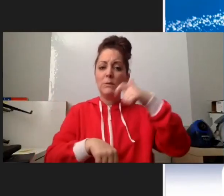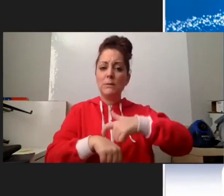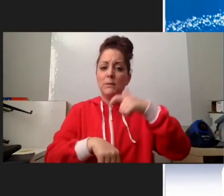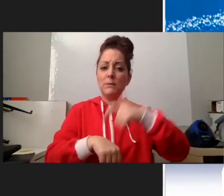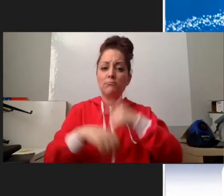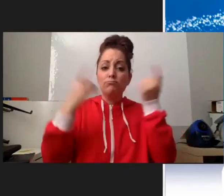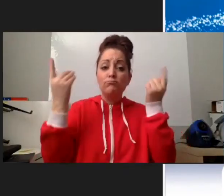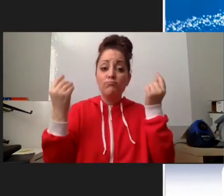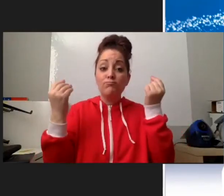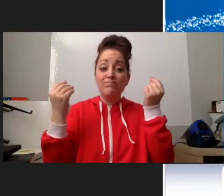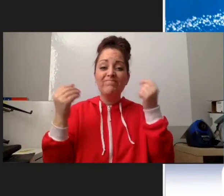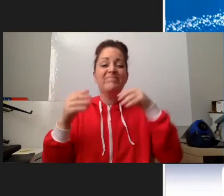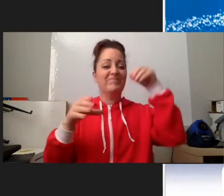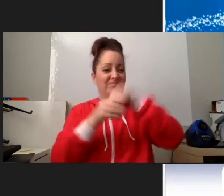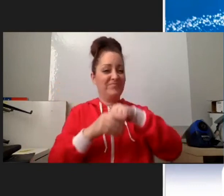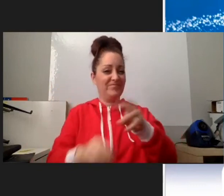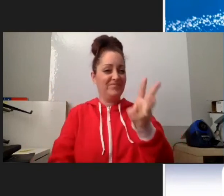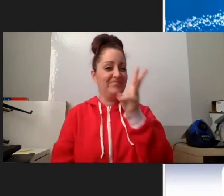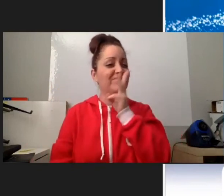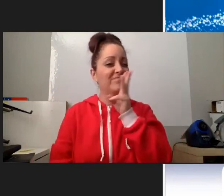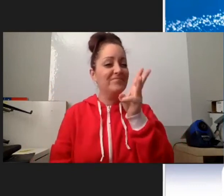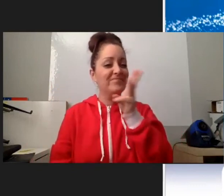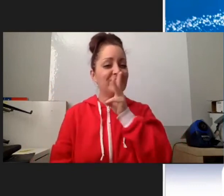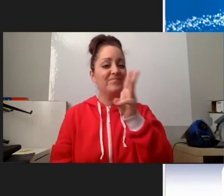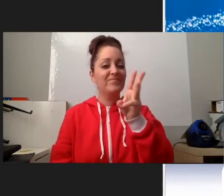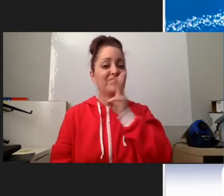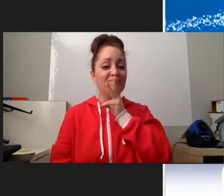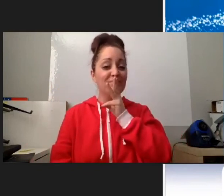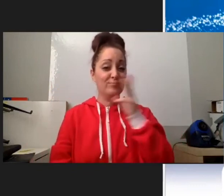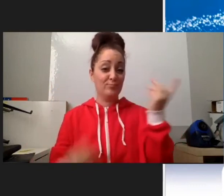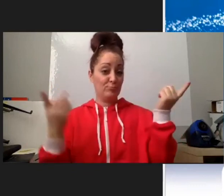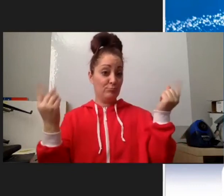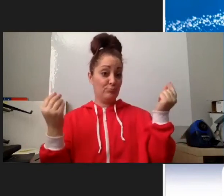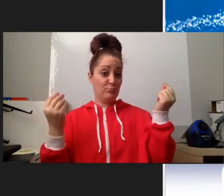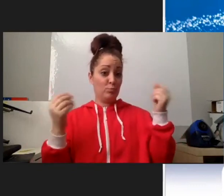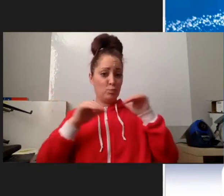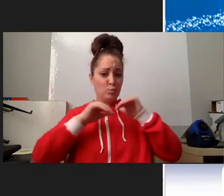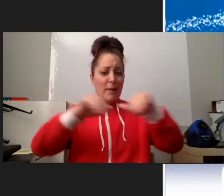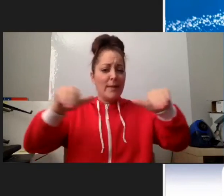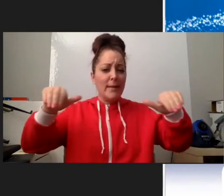The young penguin spends most of his time in the water.